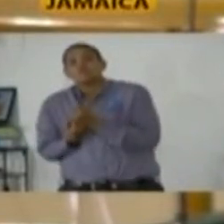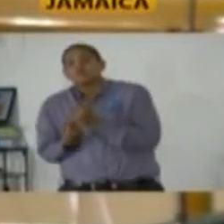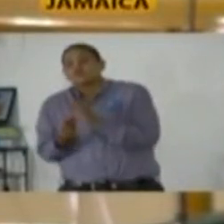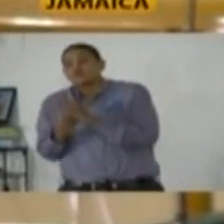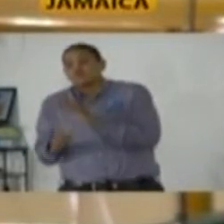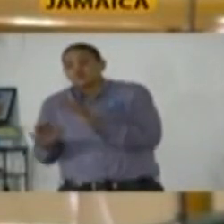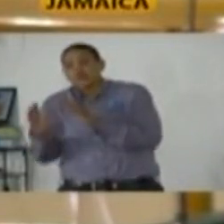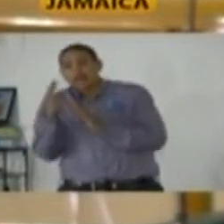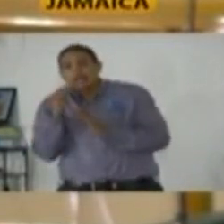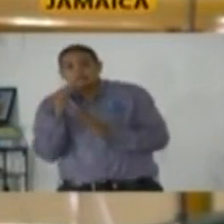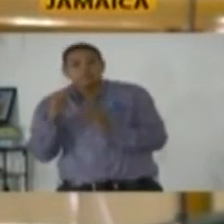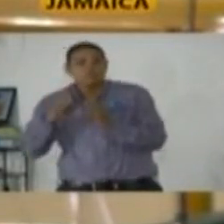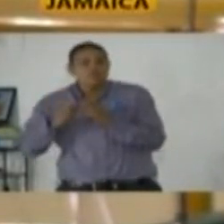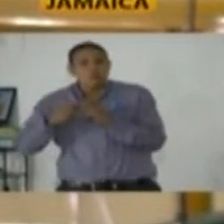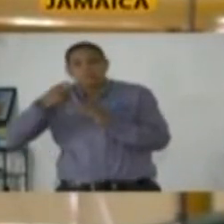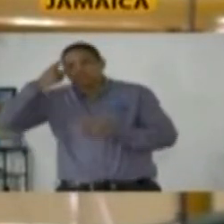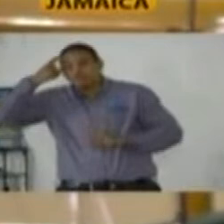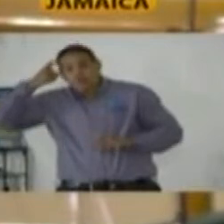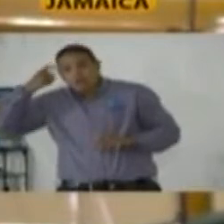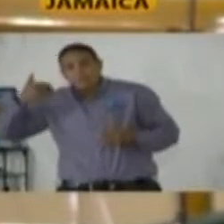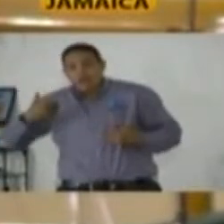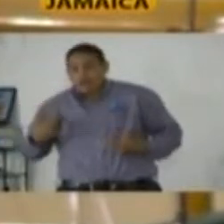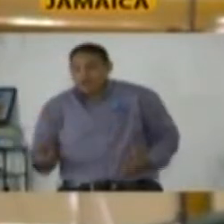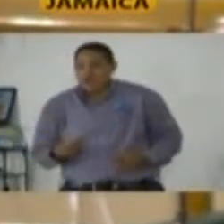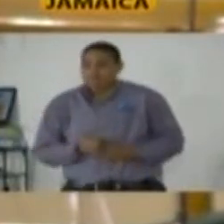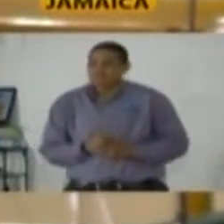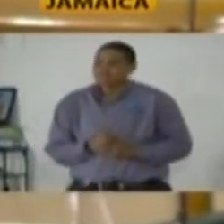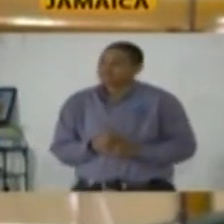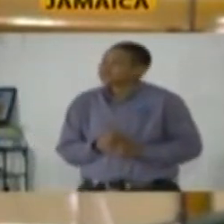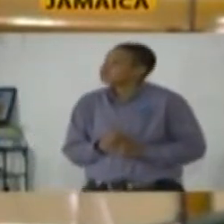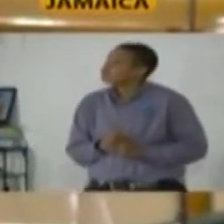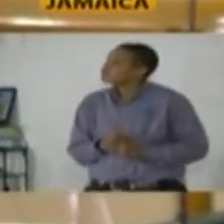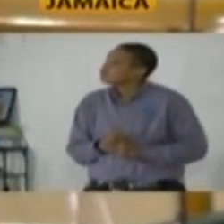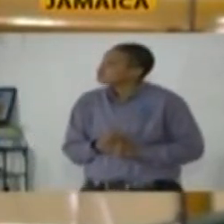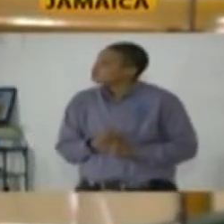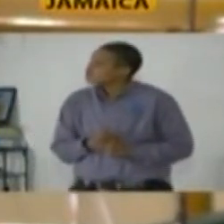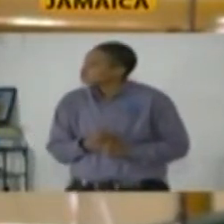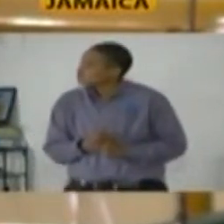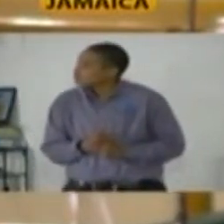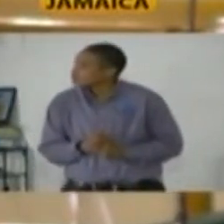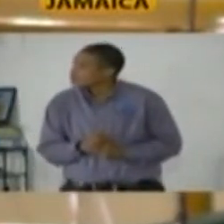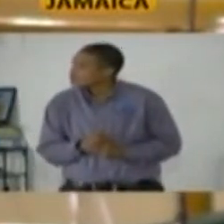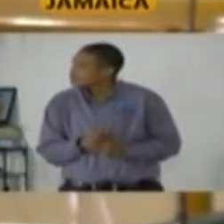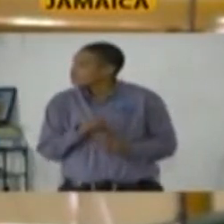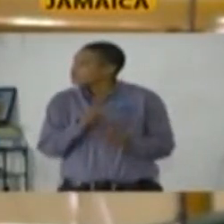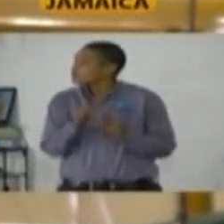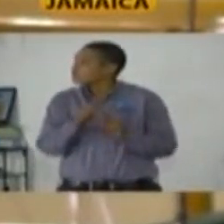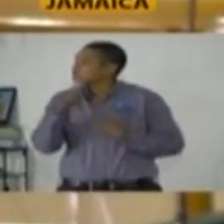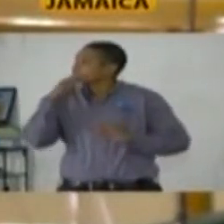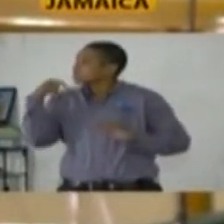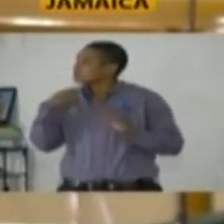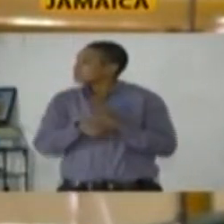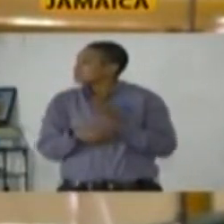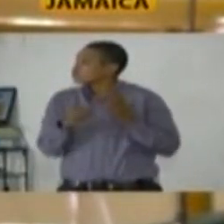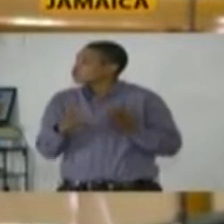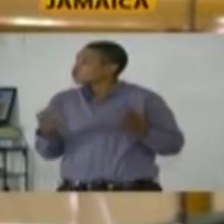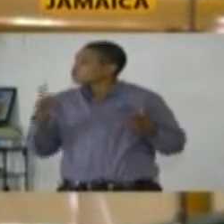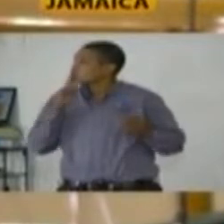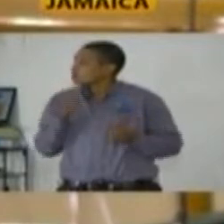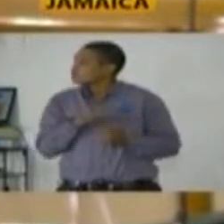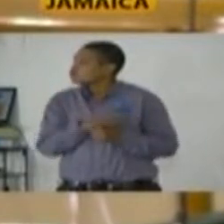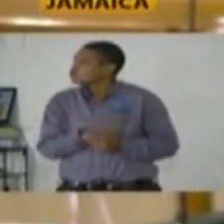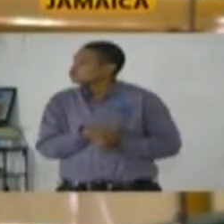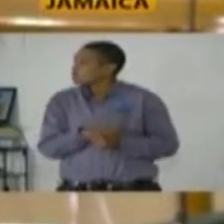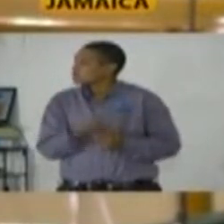trauma. The professionals say, Madam Speaker, trauma is intense sources of stress that